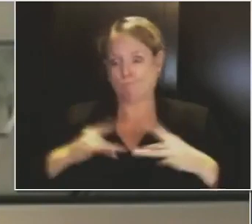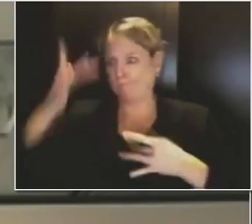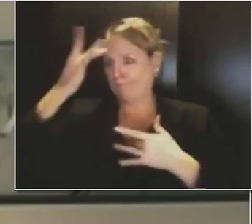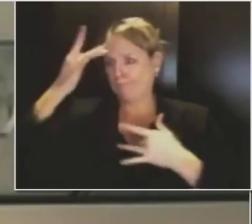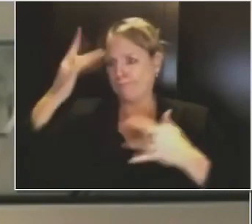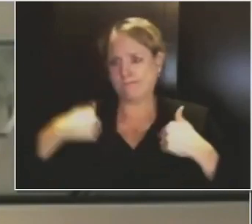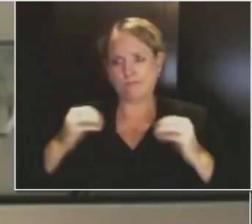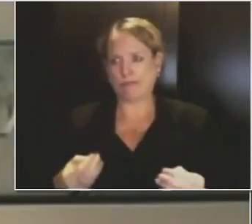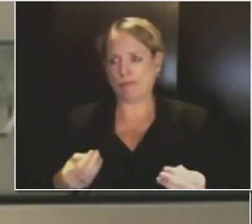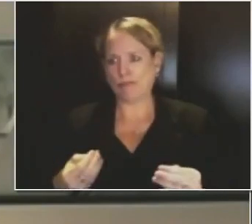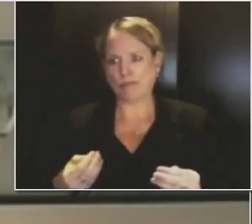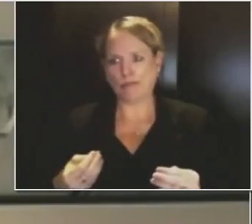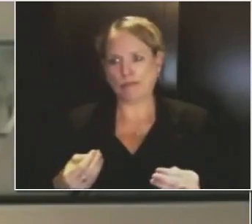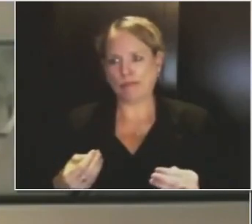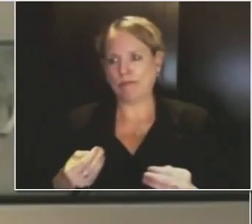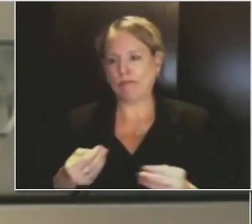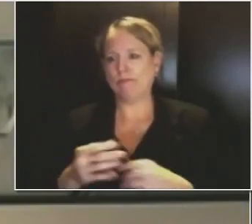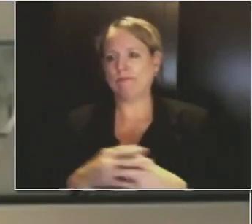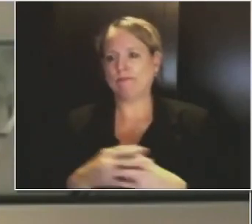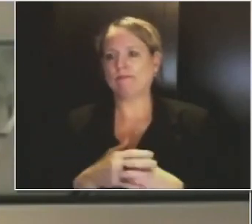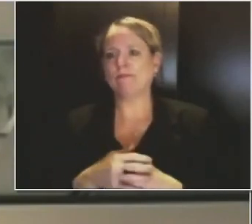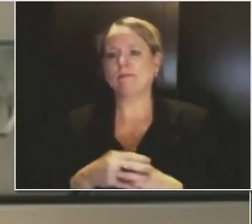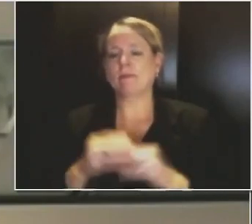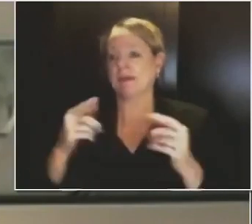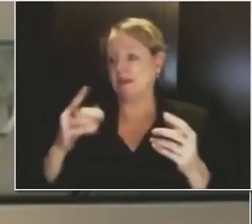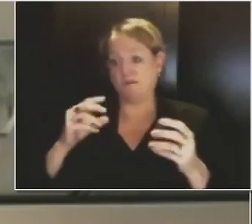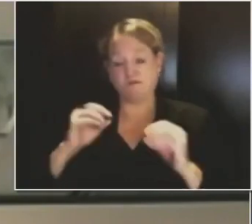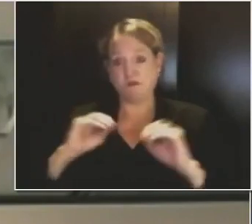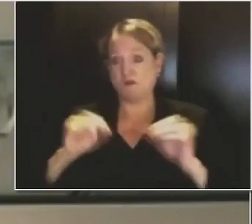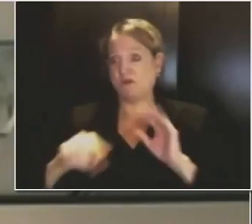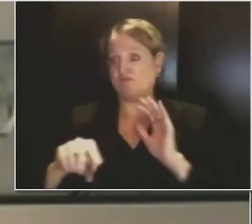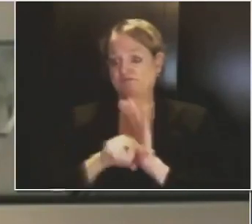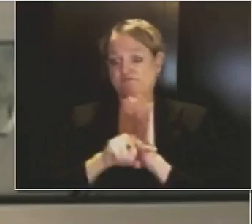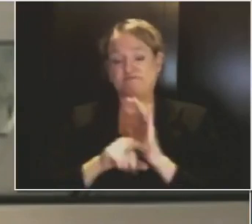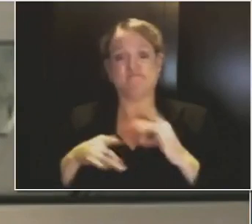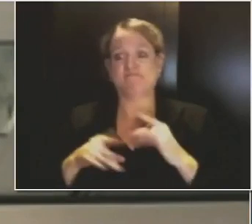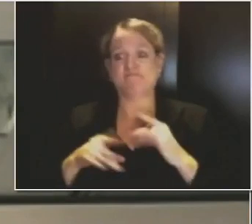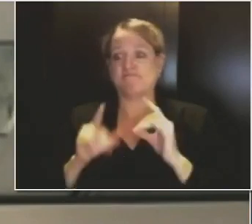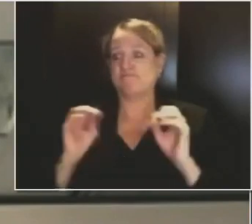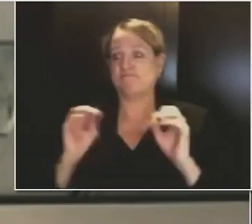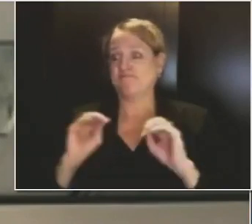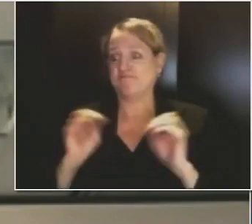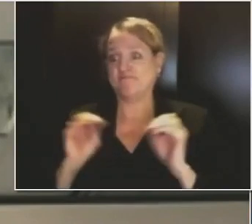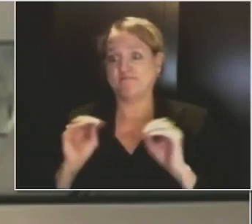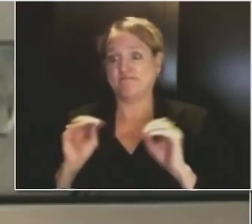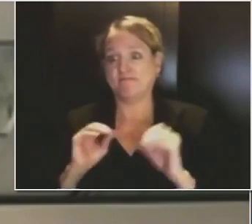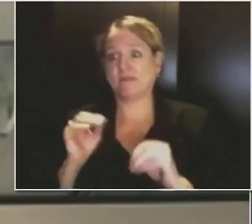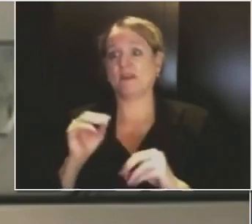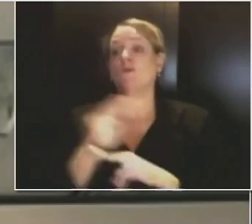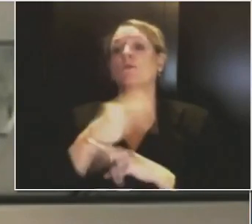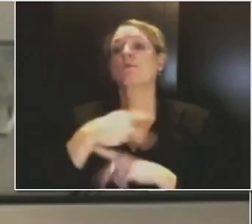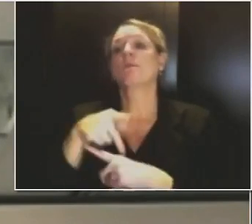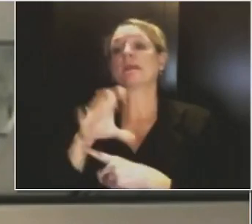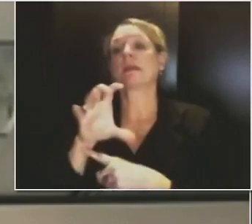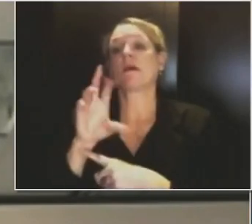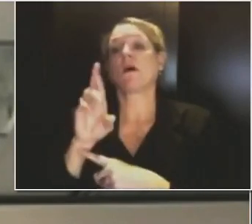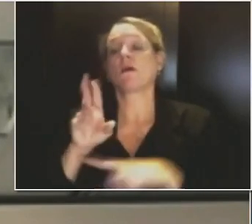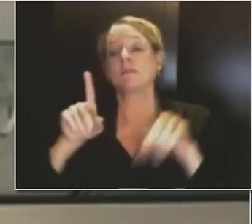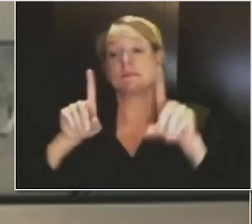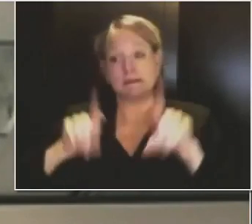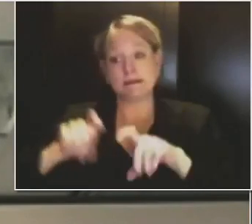to this type of test because they are less expensive, easier to use. The idea that we could scale up